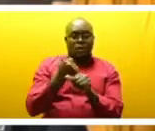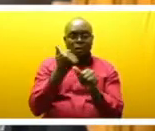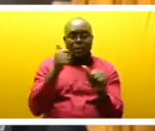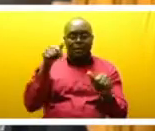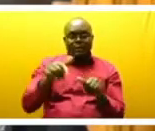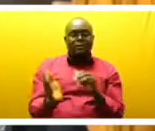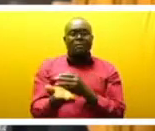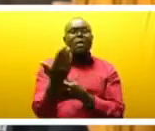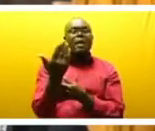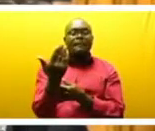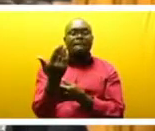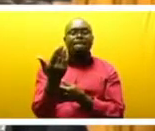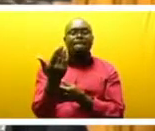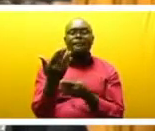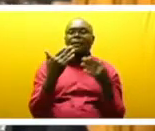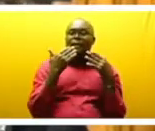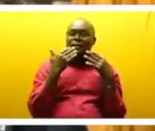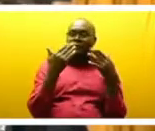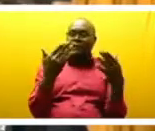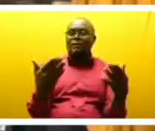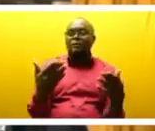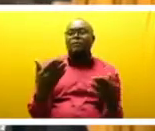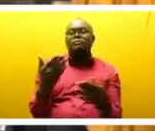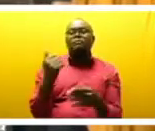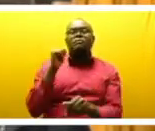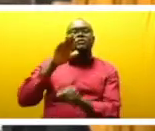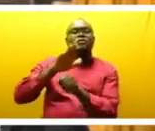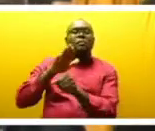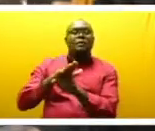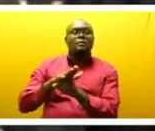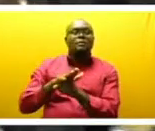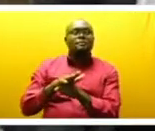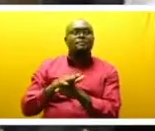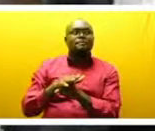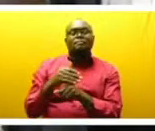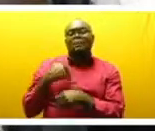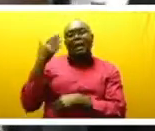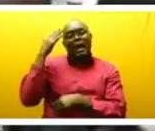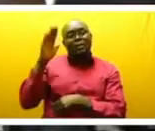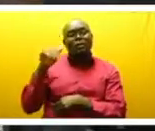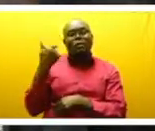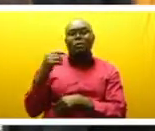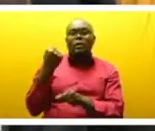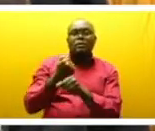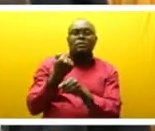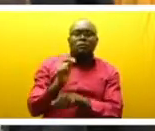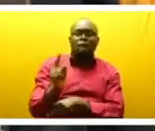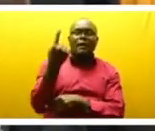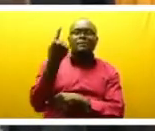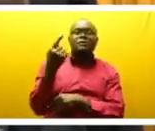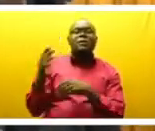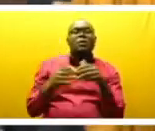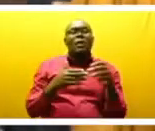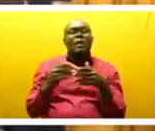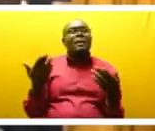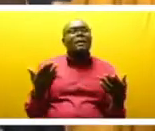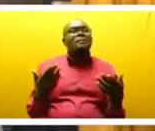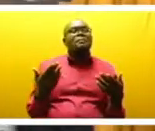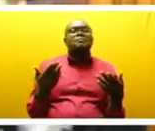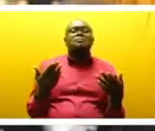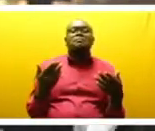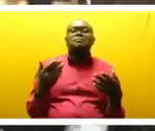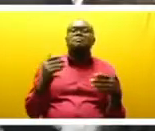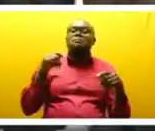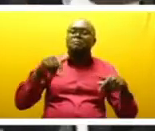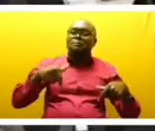morning. Thank you so much. I don't know who will go first, whether it's my senior or ourselves.